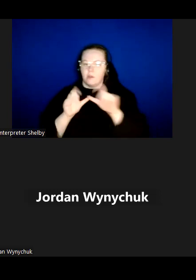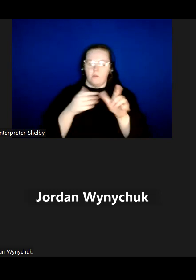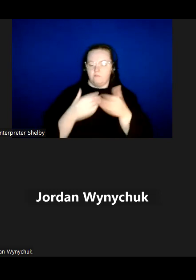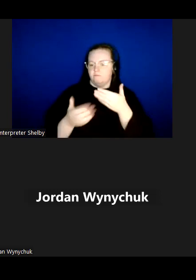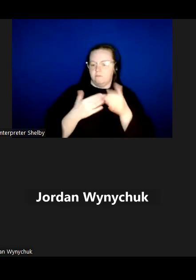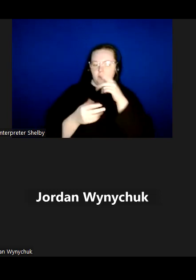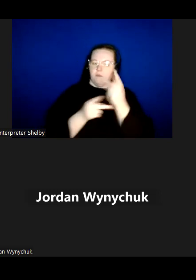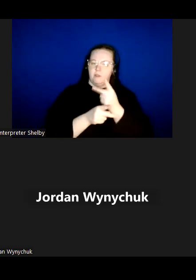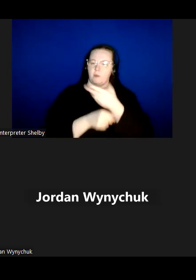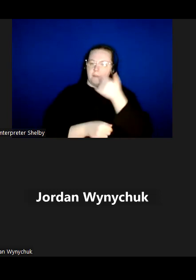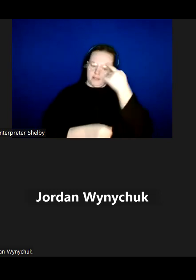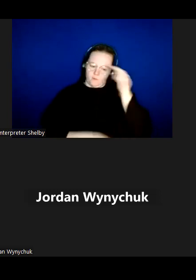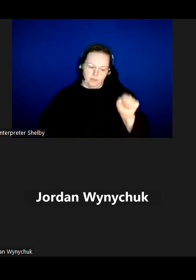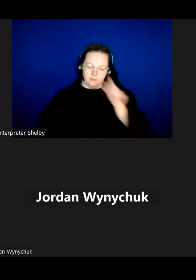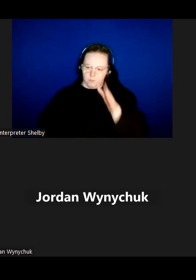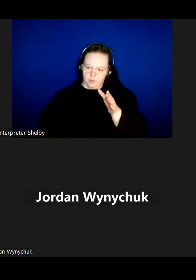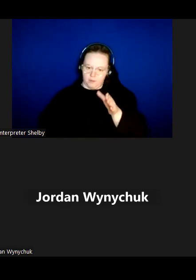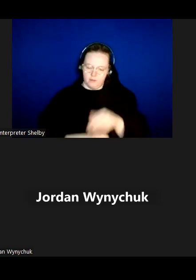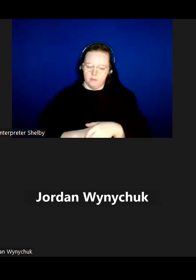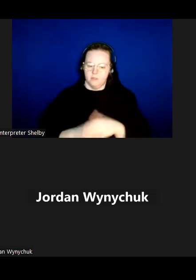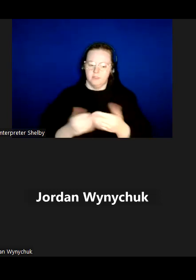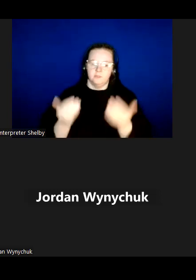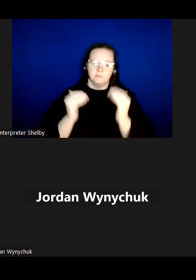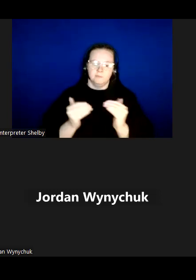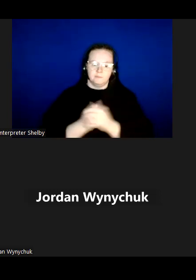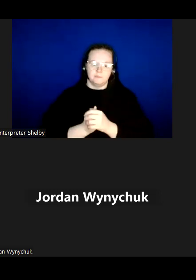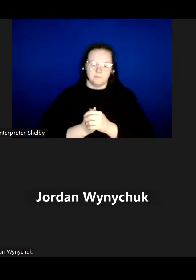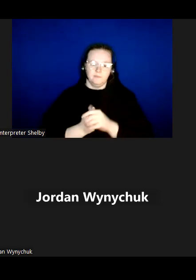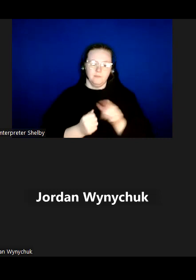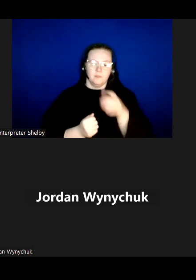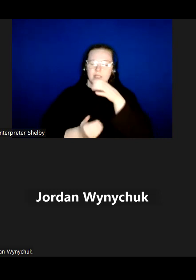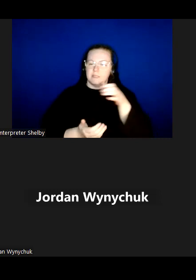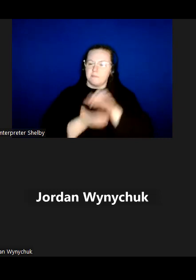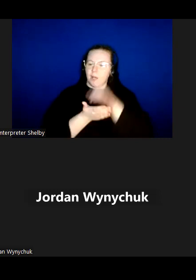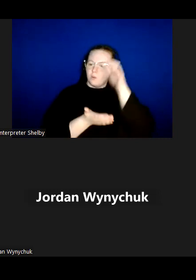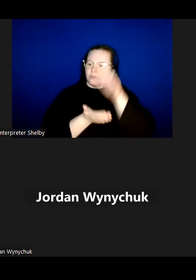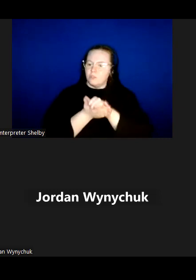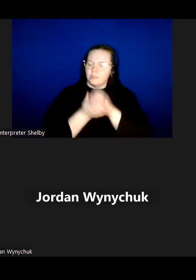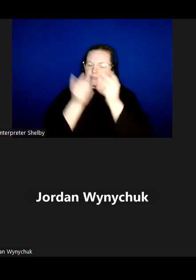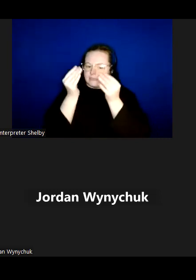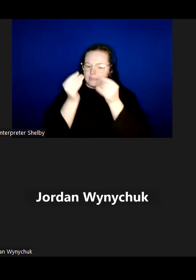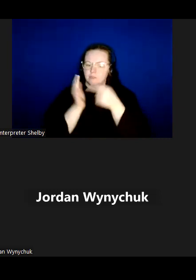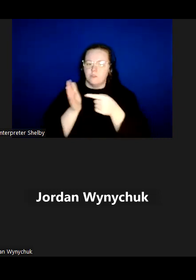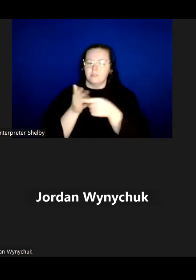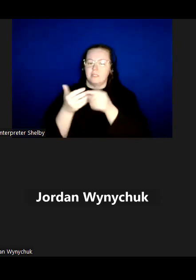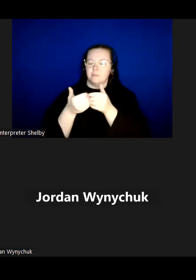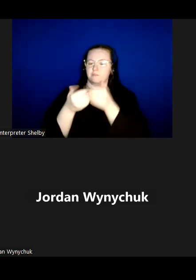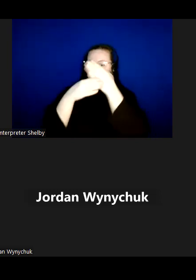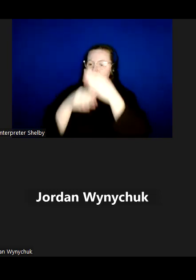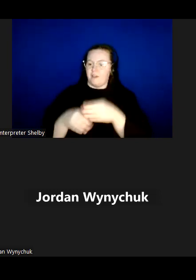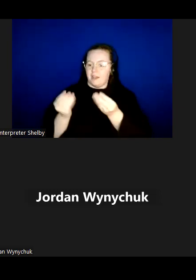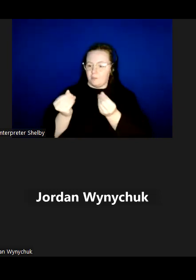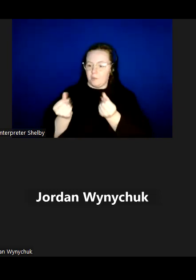So spousal considerations, these are the things that we need to look at. So splitting up property, as I said before,